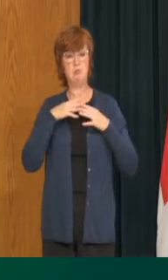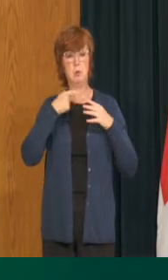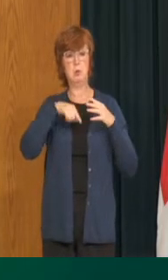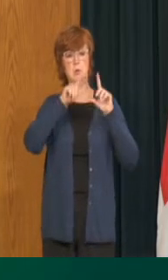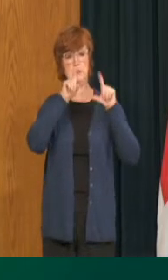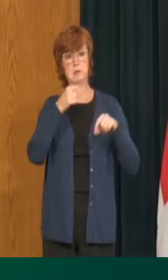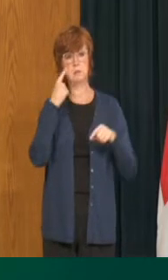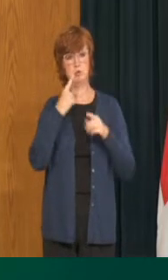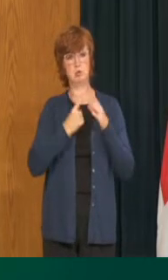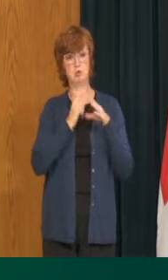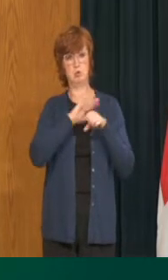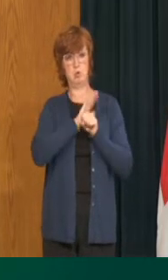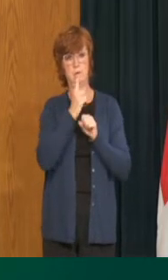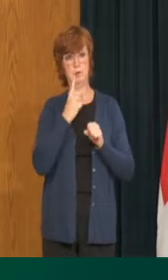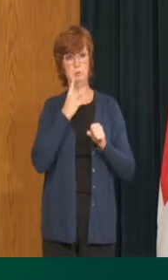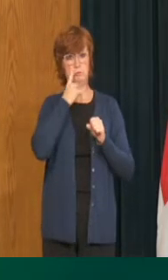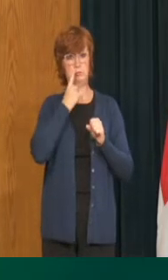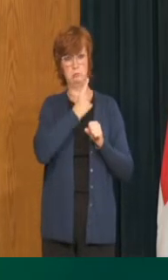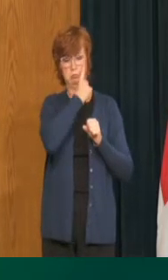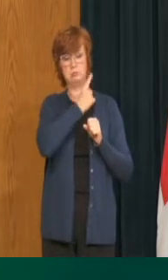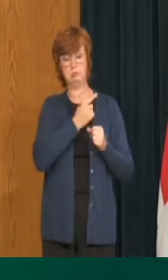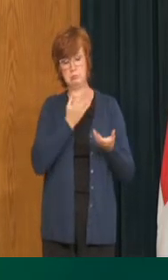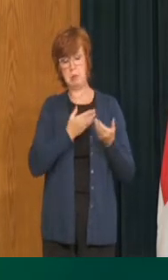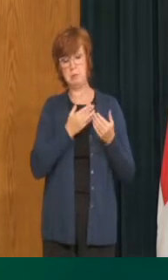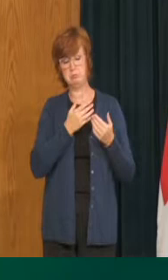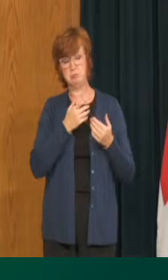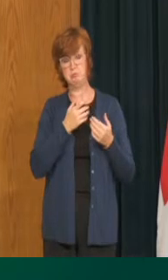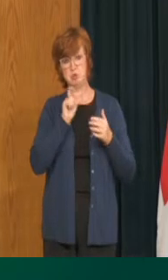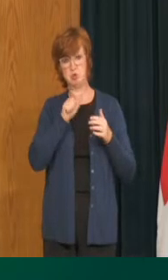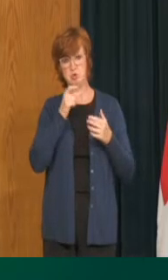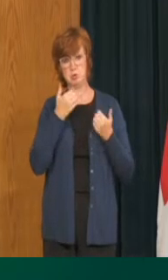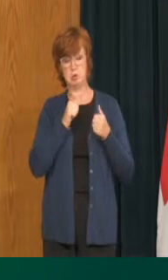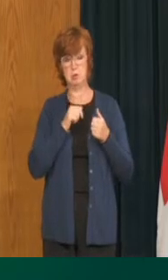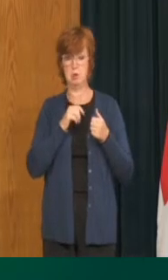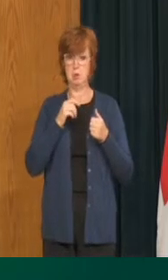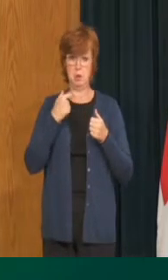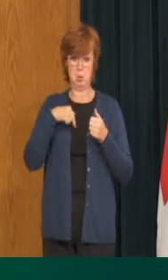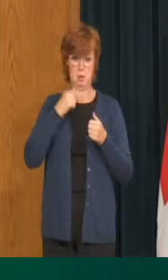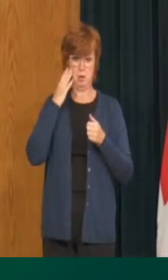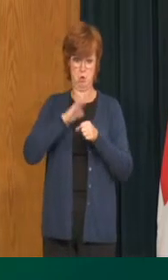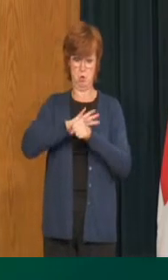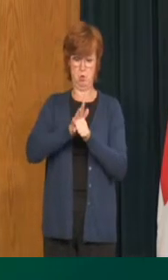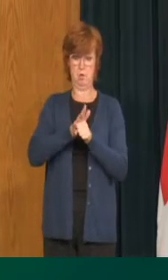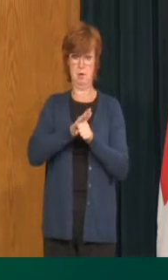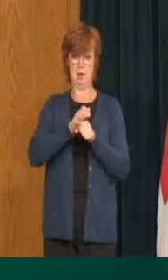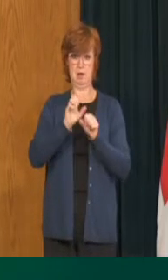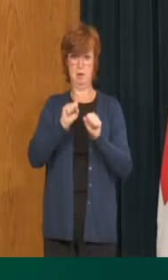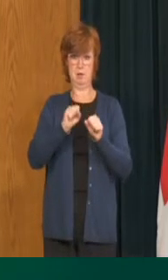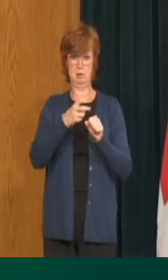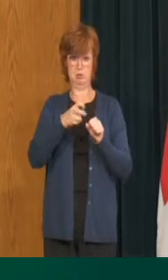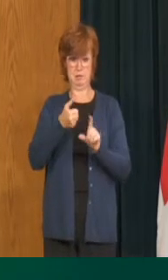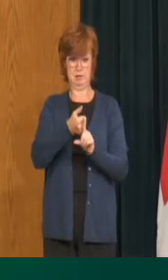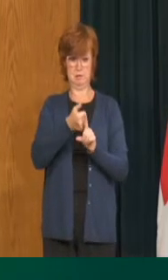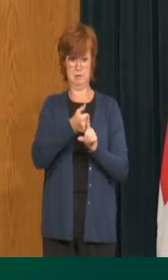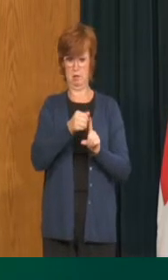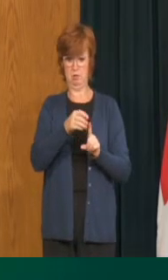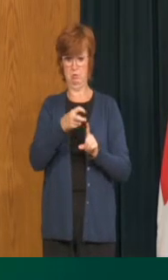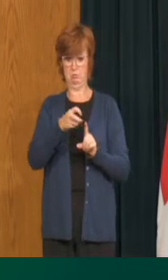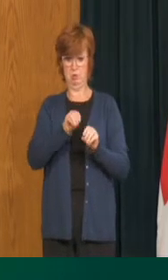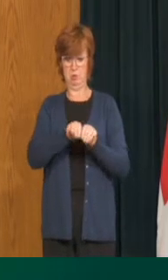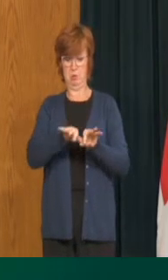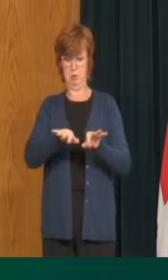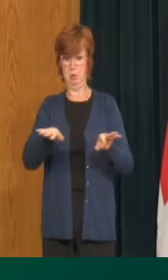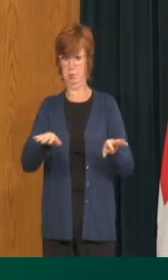itself. People move it from one place to another. So let's all try to avoid bringing it into Saskatchewan from